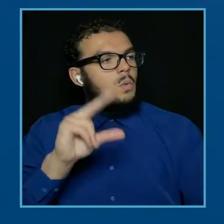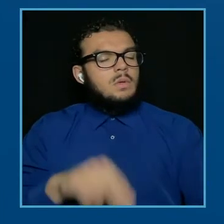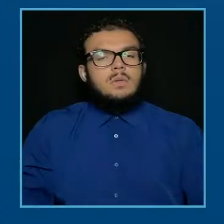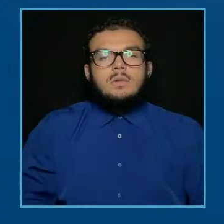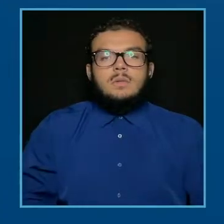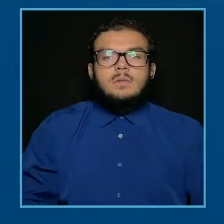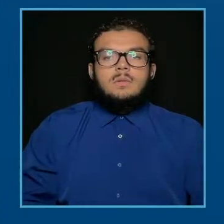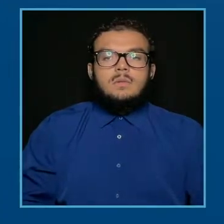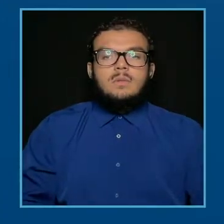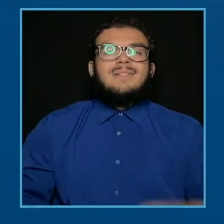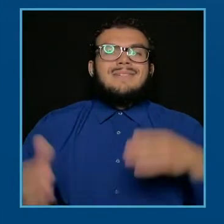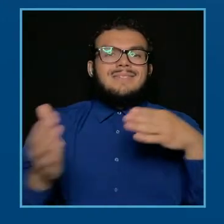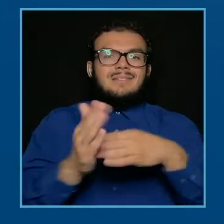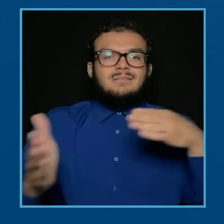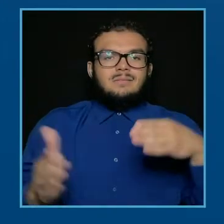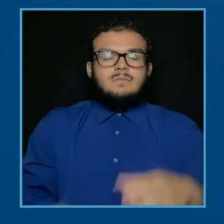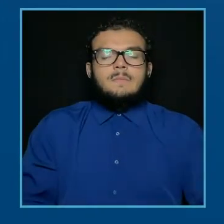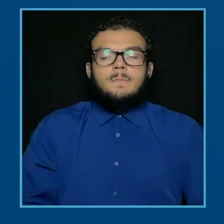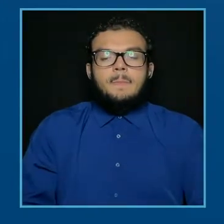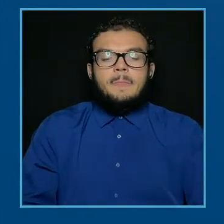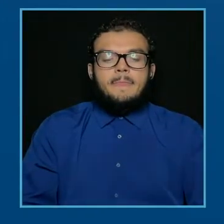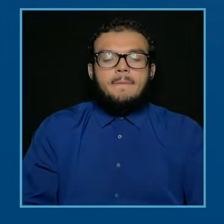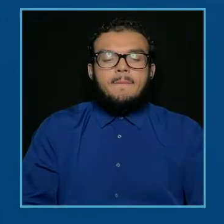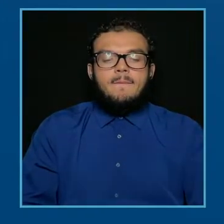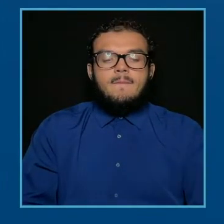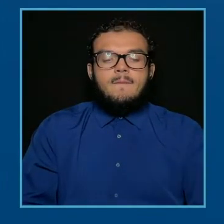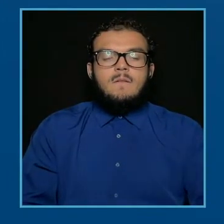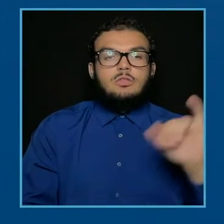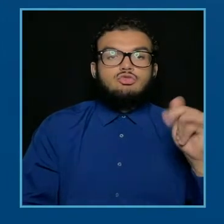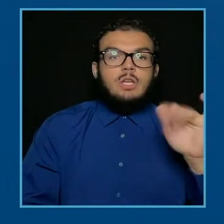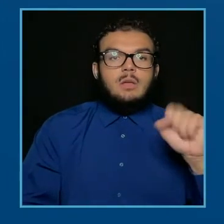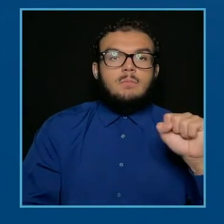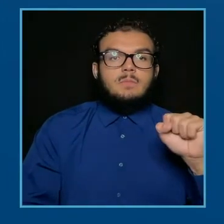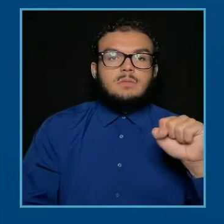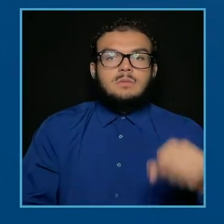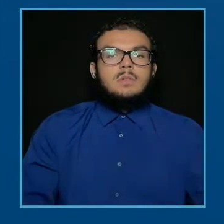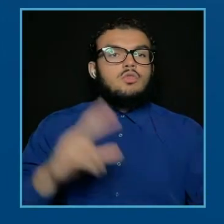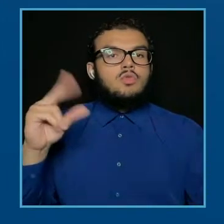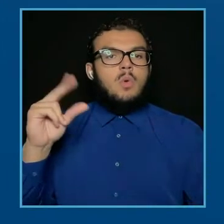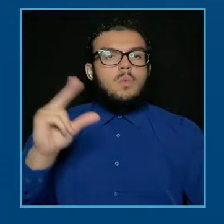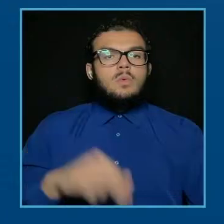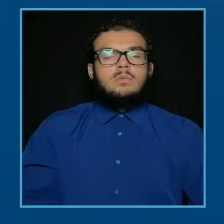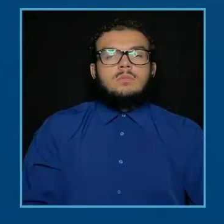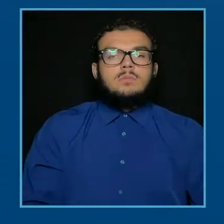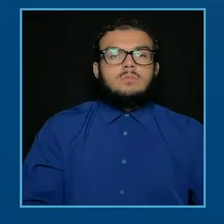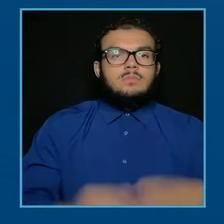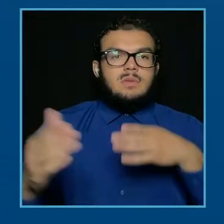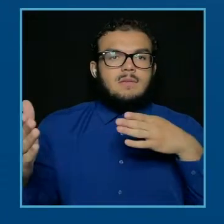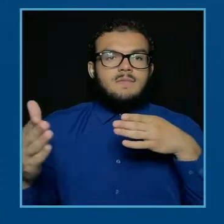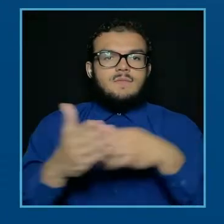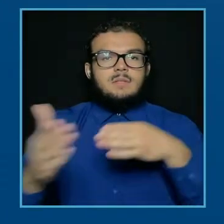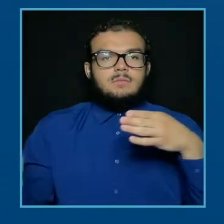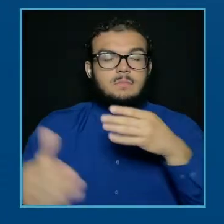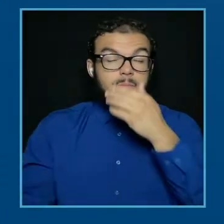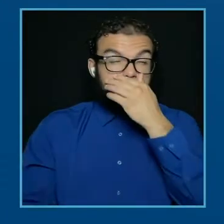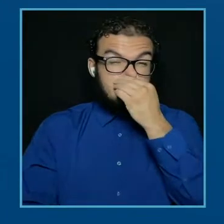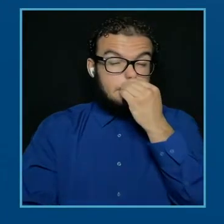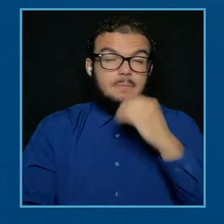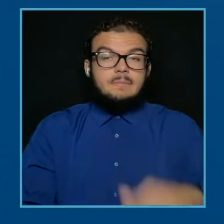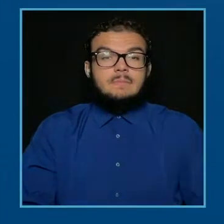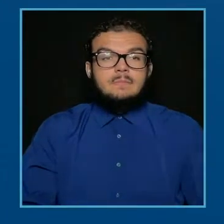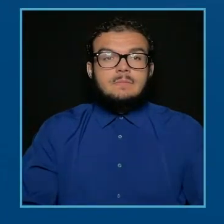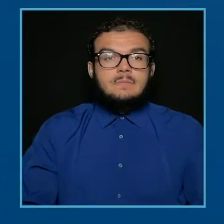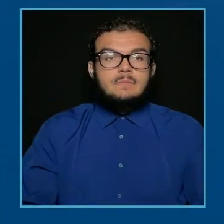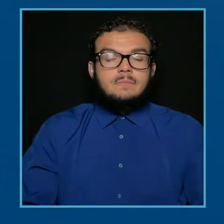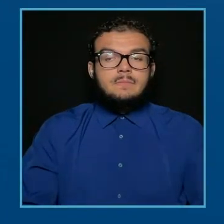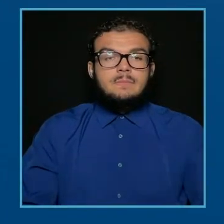Votes against. Mr. Jacobs? No. Votes against. Mr.